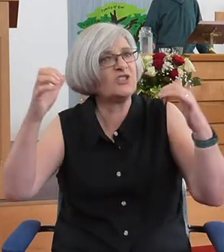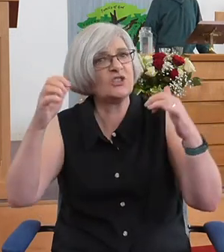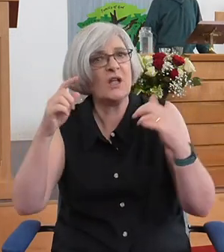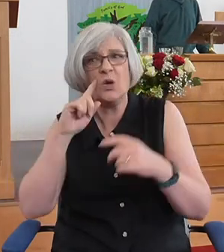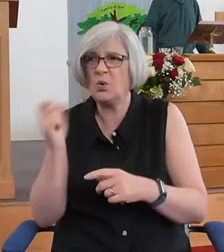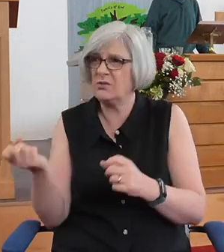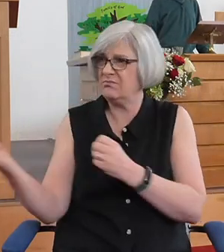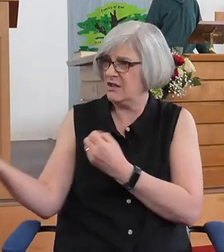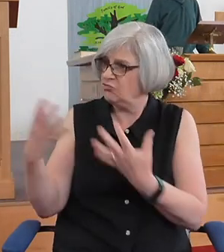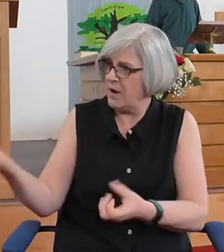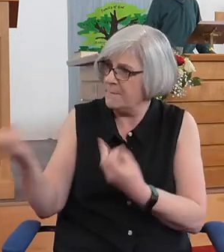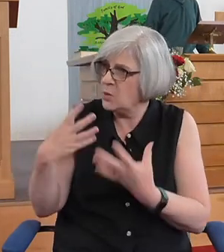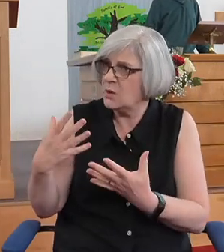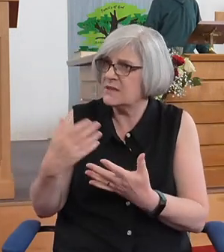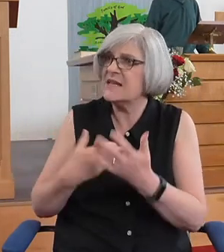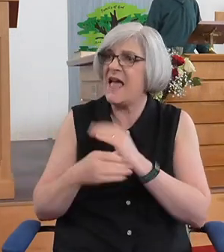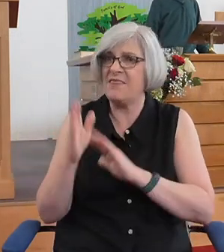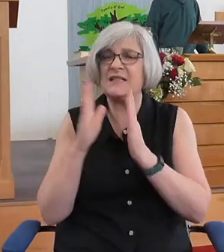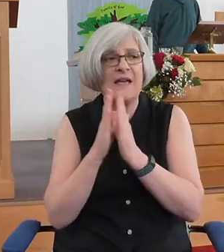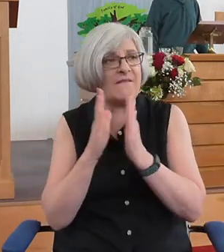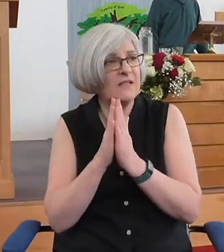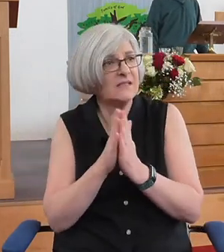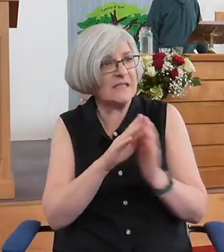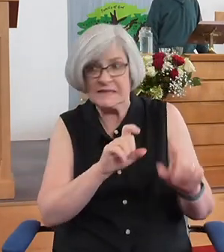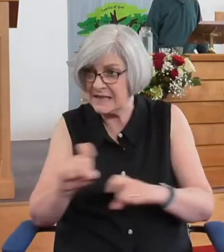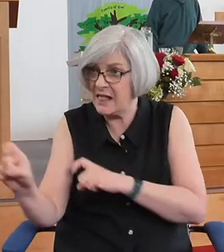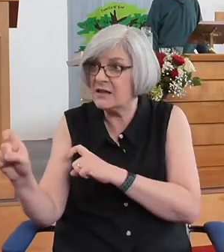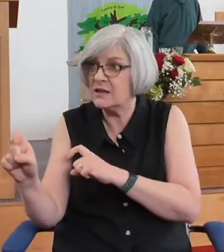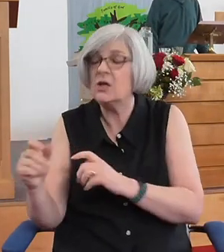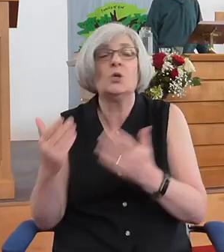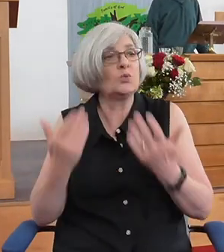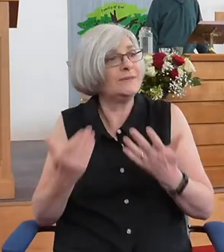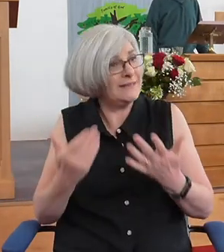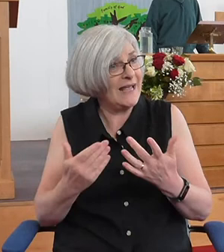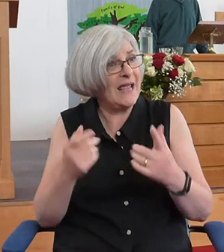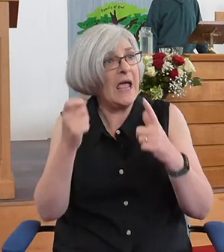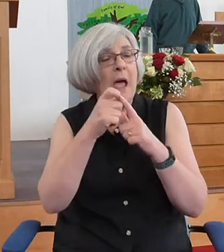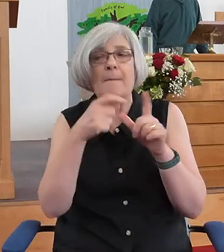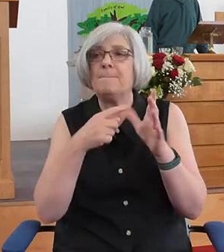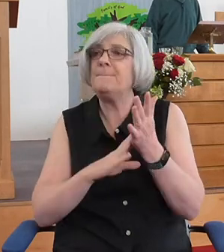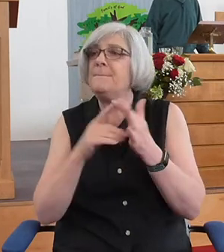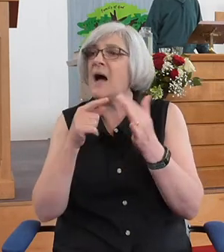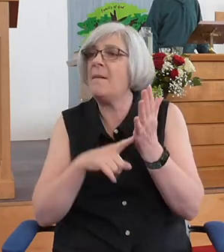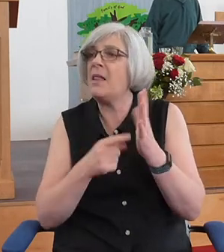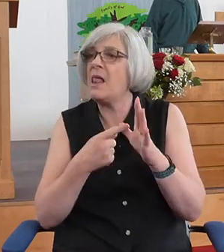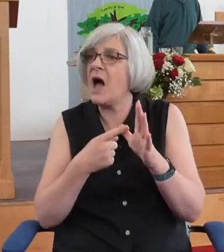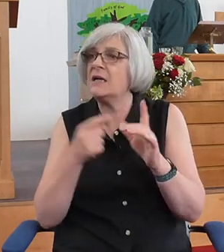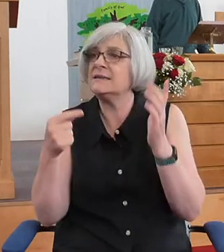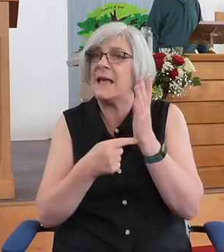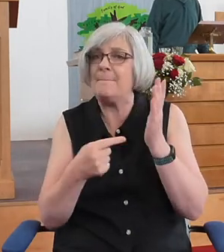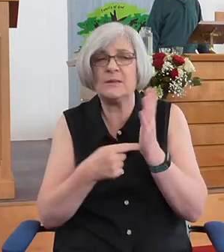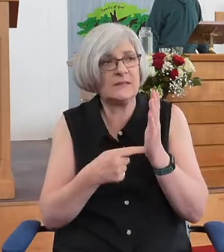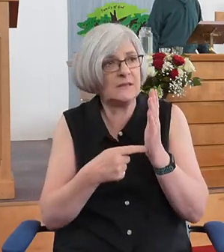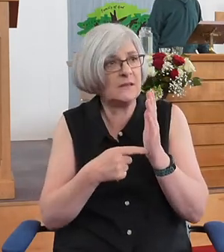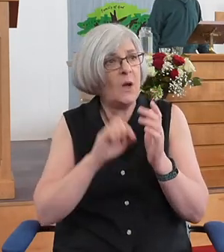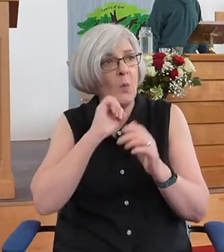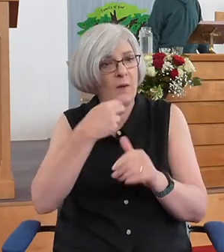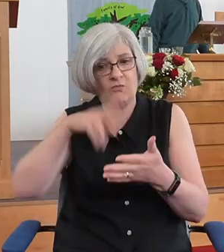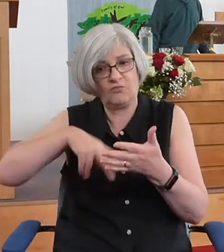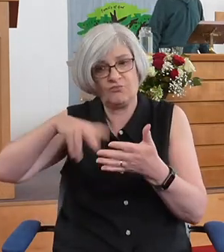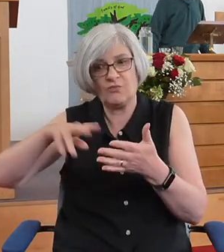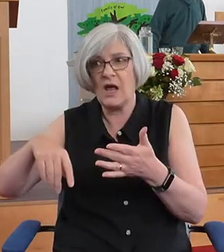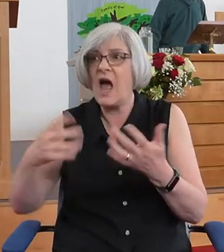though they were at home. So today, Pamela Stephen Templeton is going to bring us the reading by video.